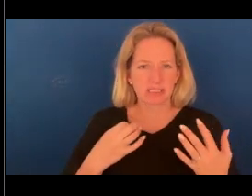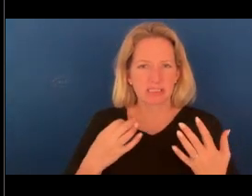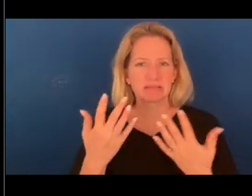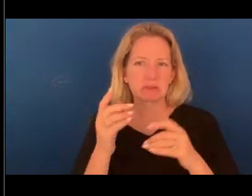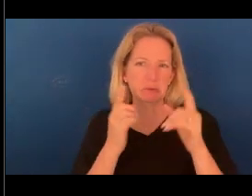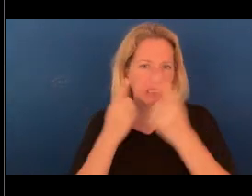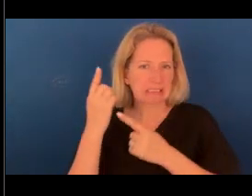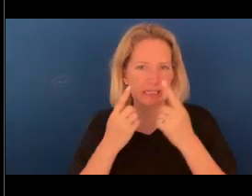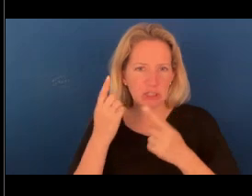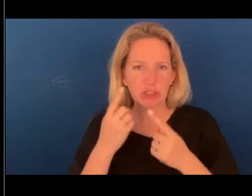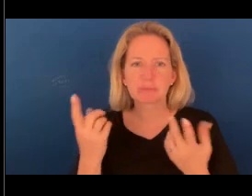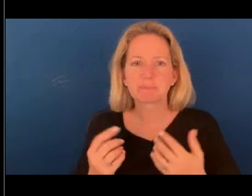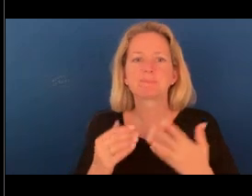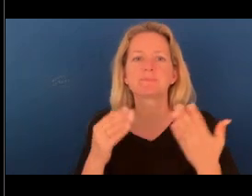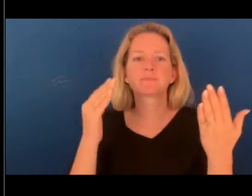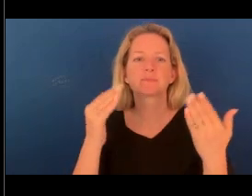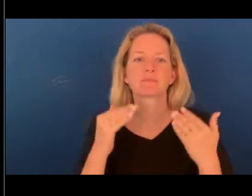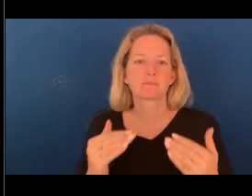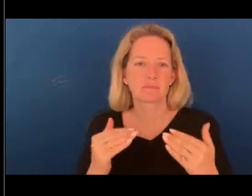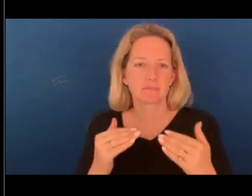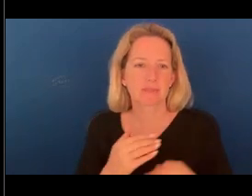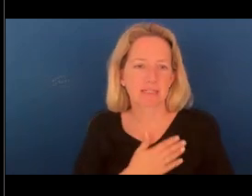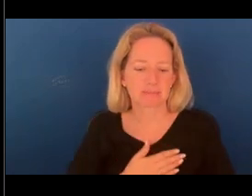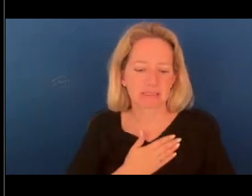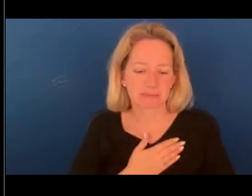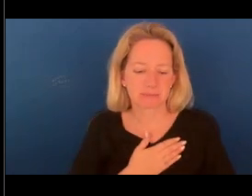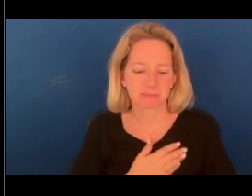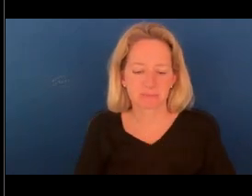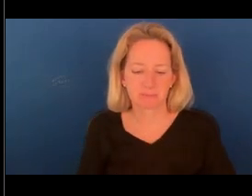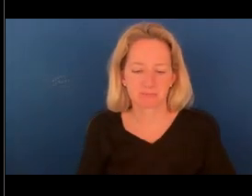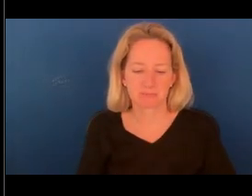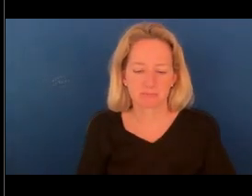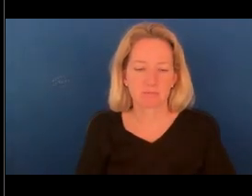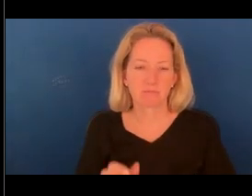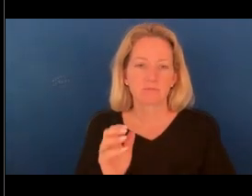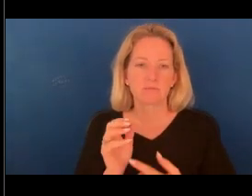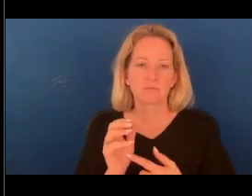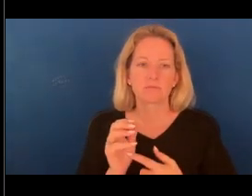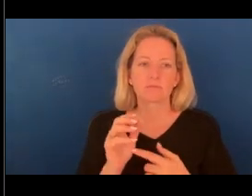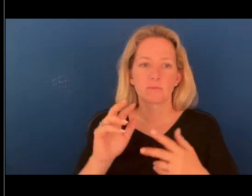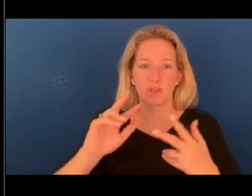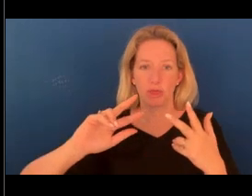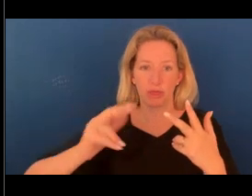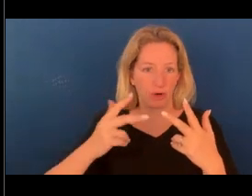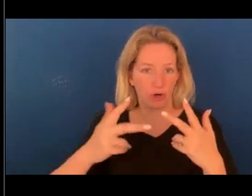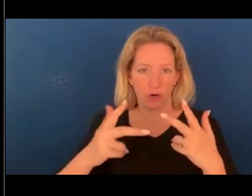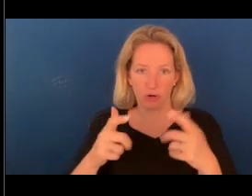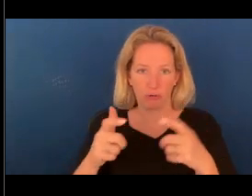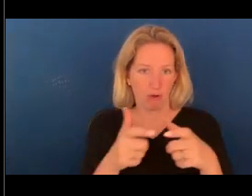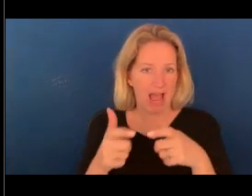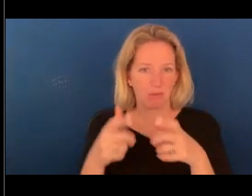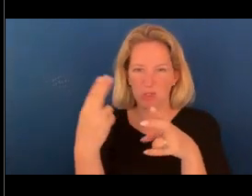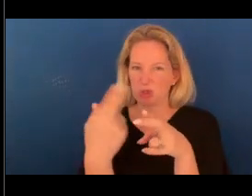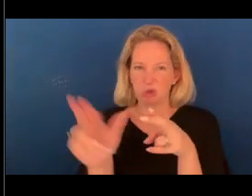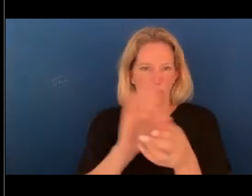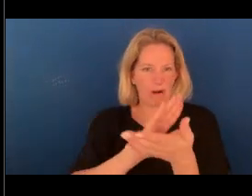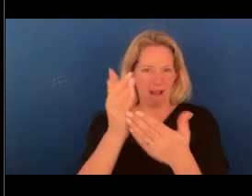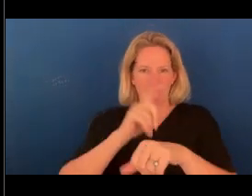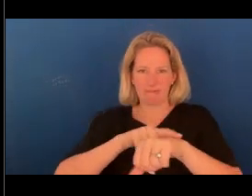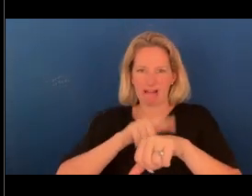consider. Next, please. And then round three was really rapid fire. We only had a very short amount of